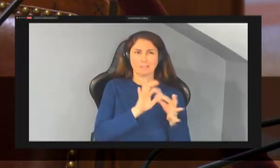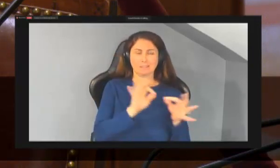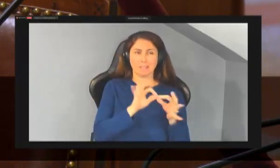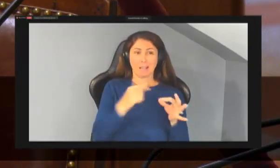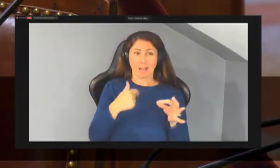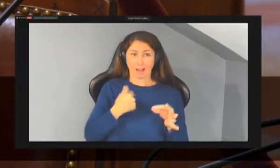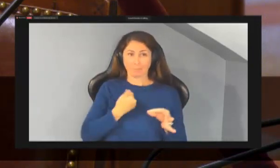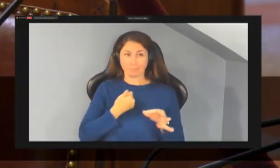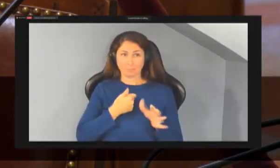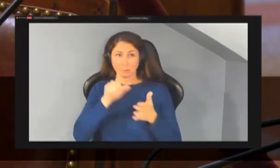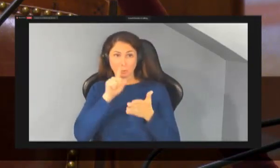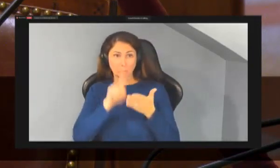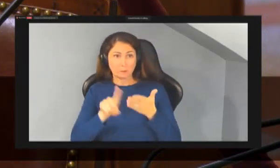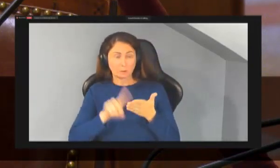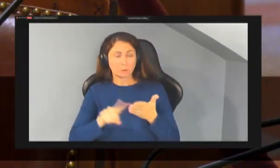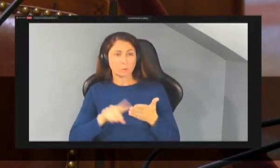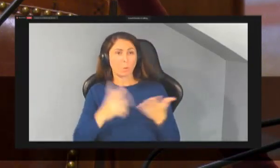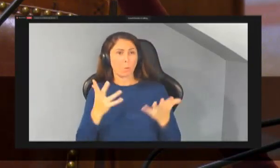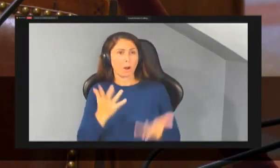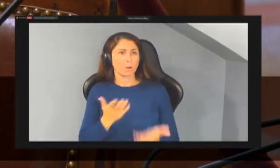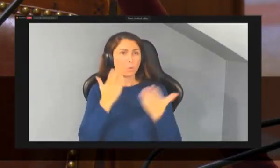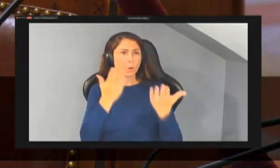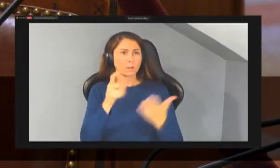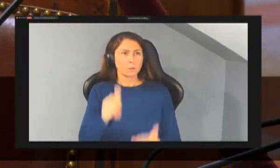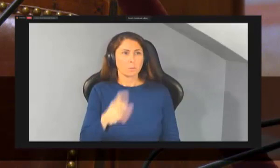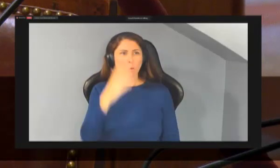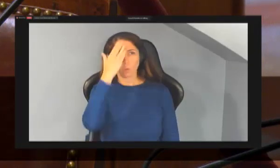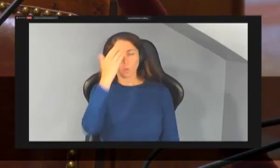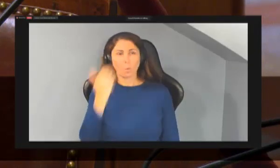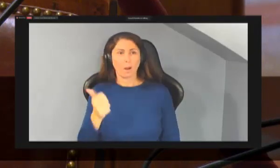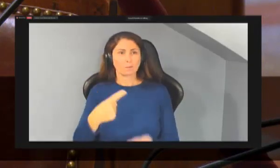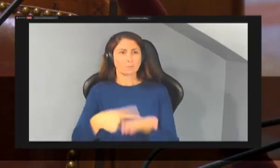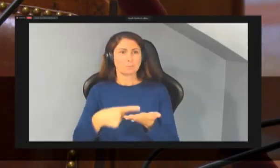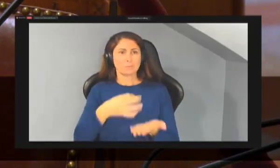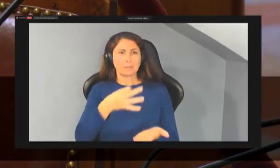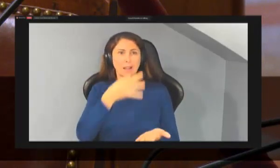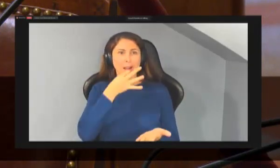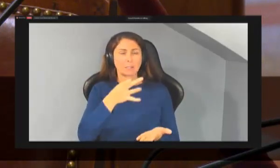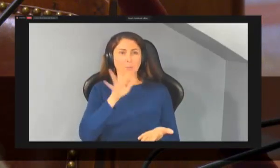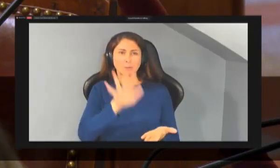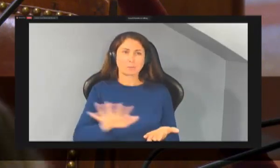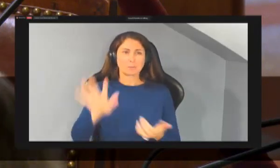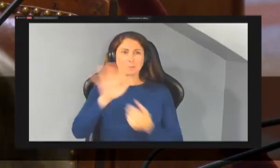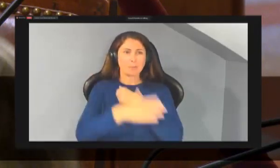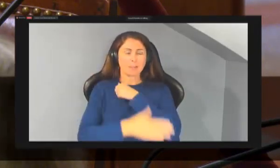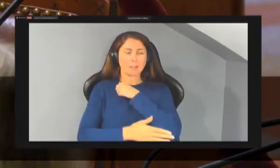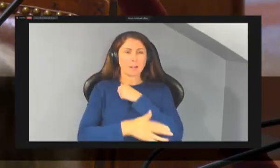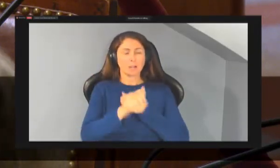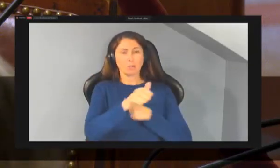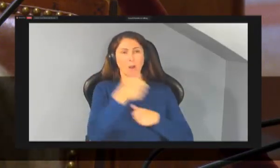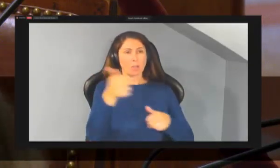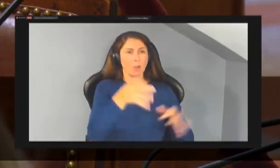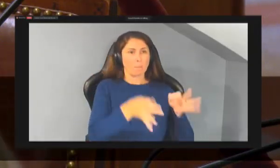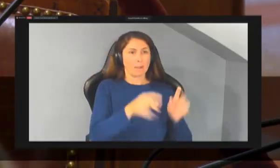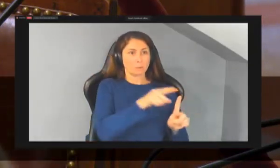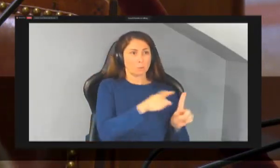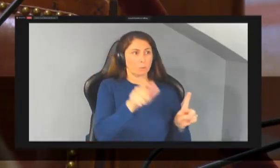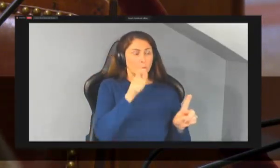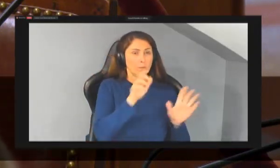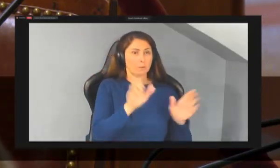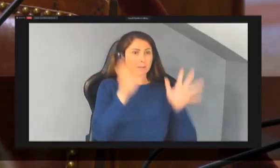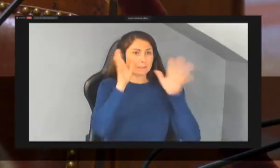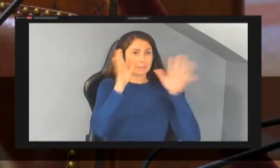did into, you know, what our recommendation should be and why, and speaking to experts across the country and other municipalities who have done deer management programs. And